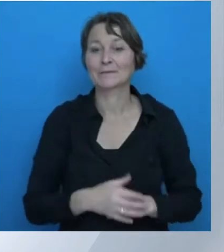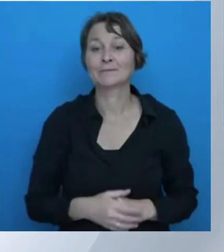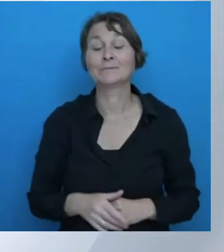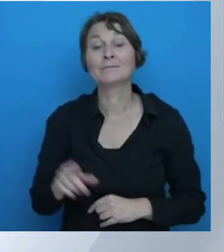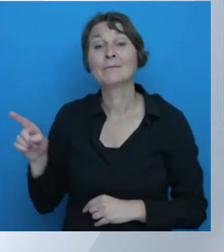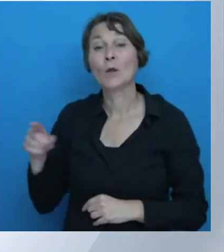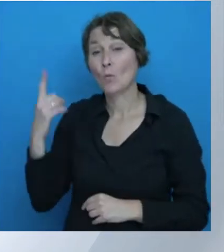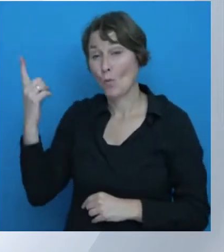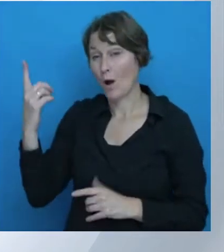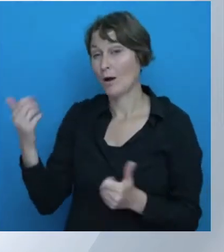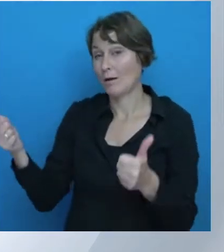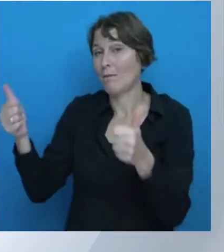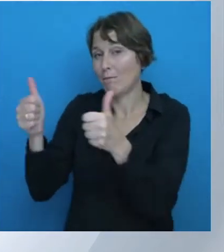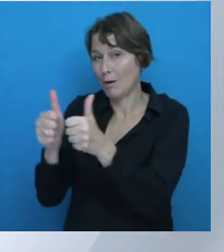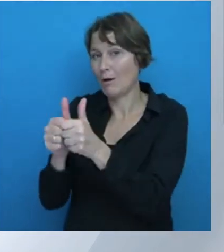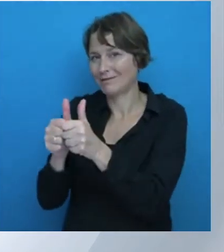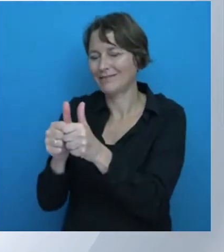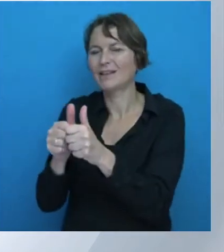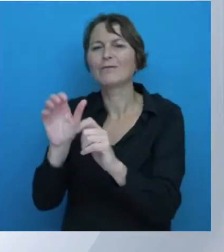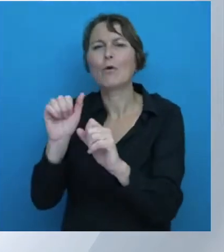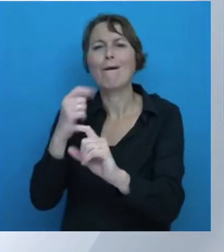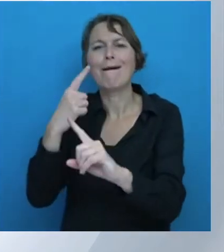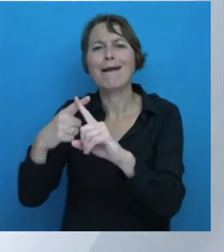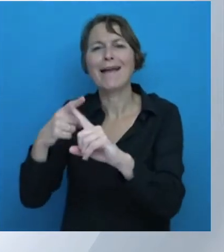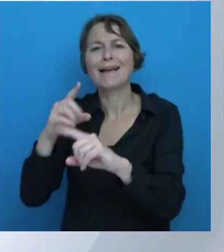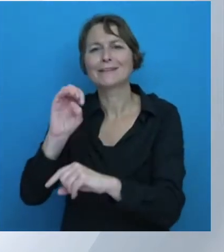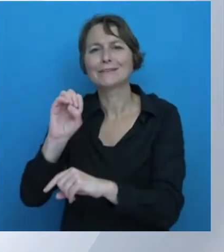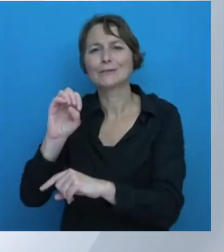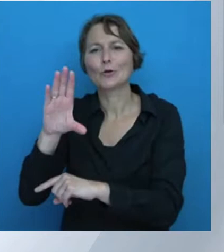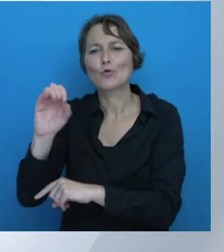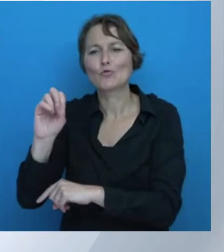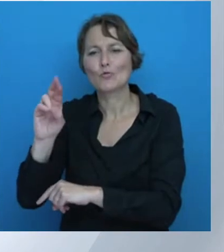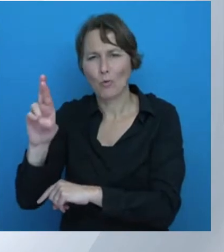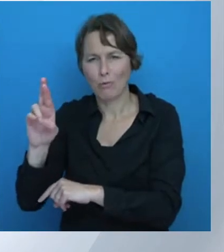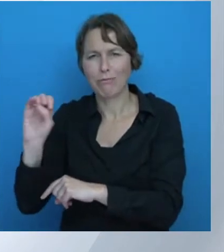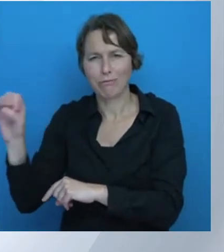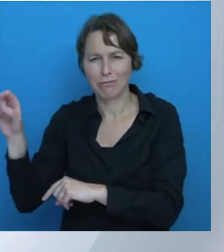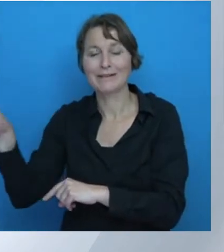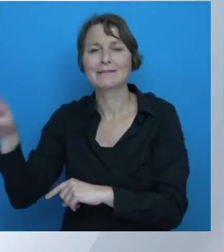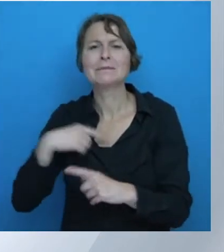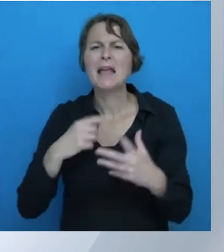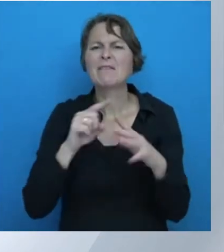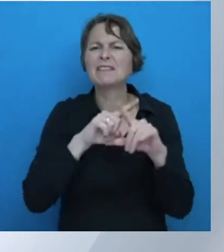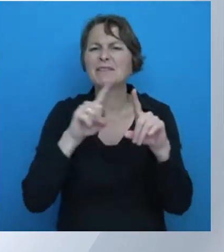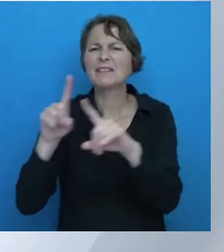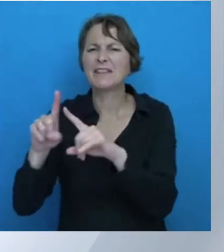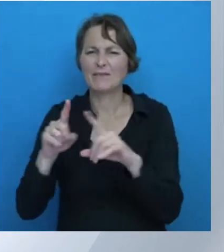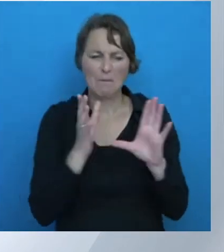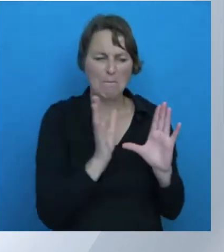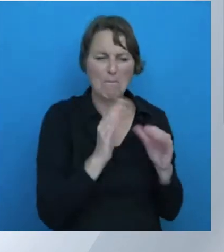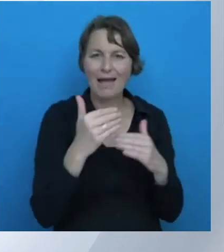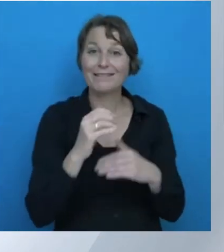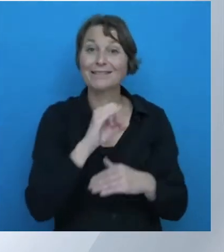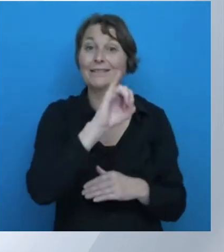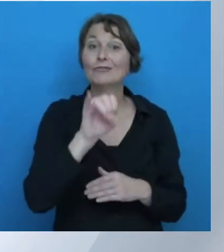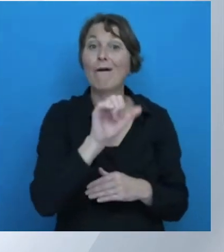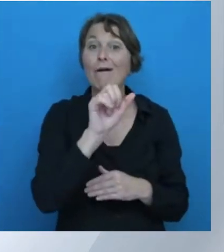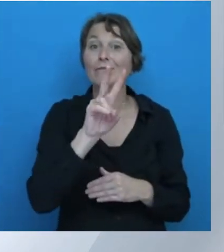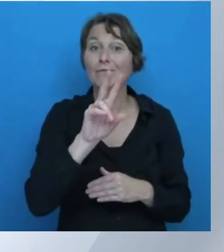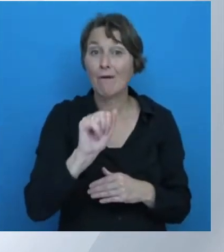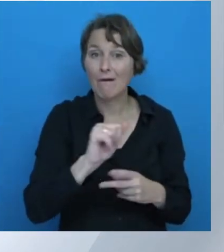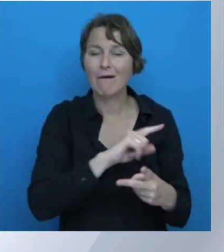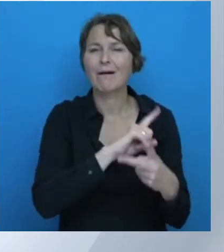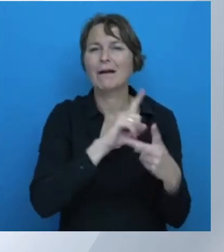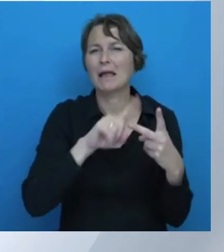Labs, the same people who do the empathy labs. It's an X Core. It's a JavaScript library, NPM packages, and with that JavaScript library, you can integrate it